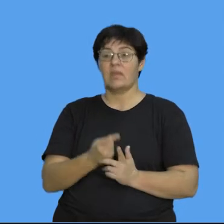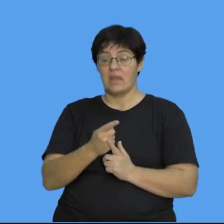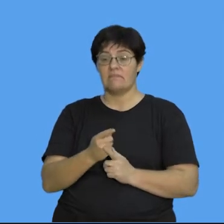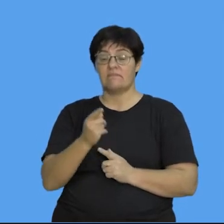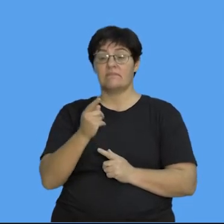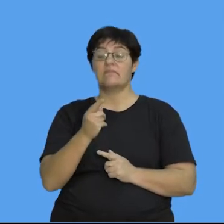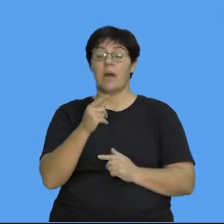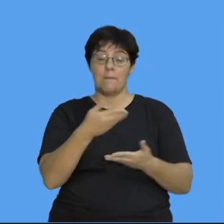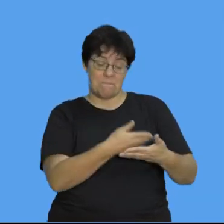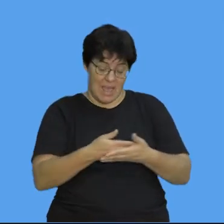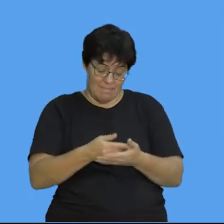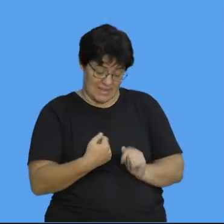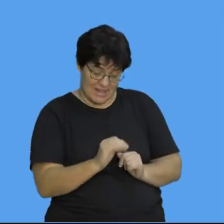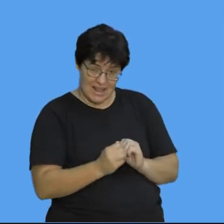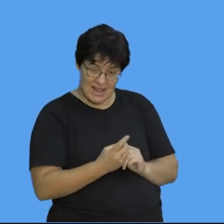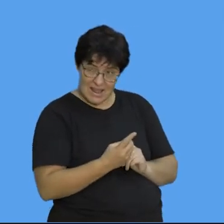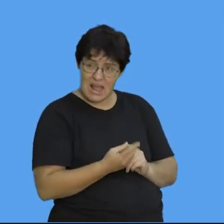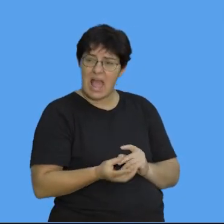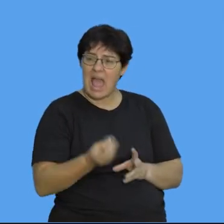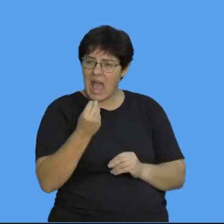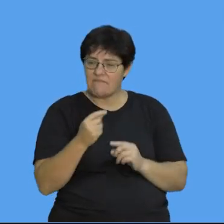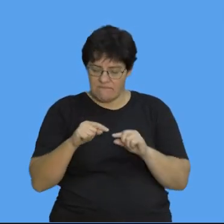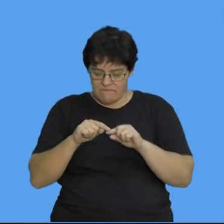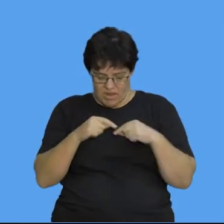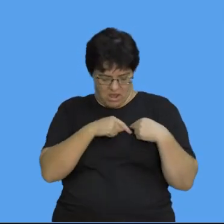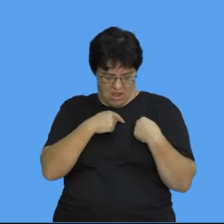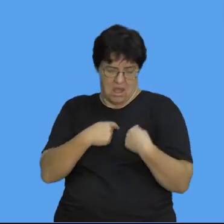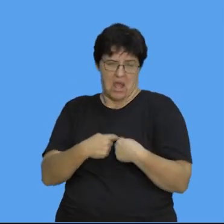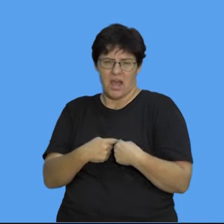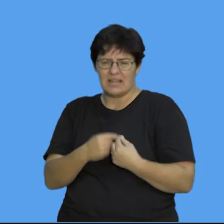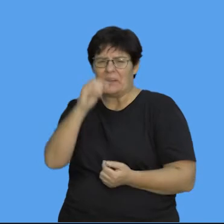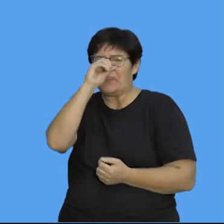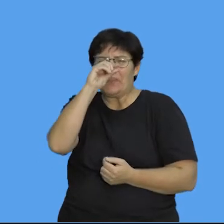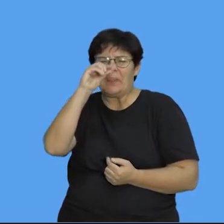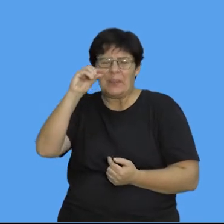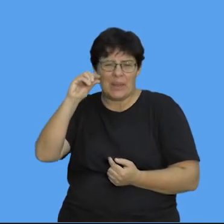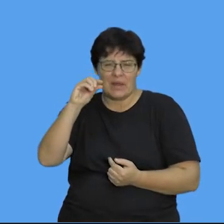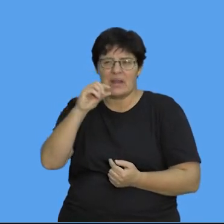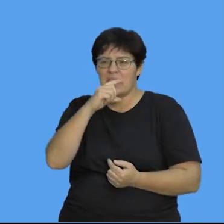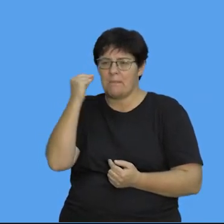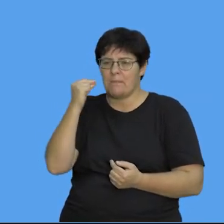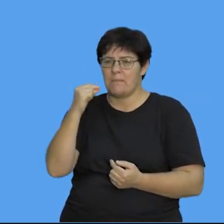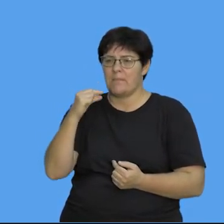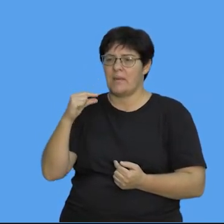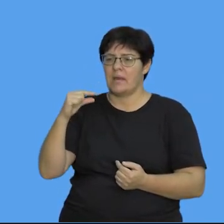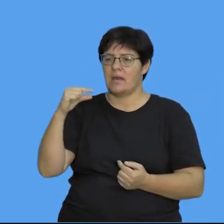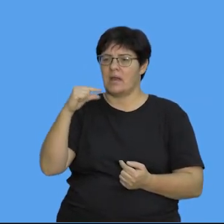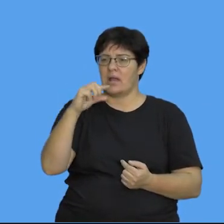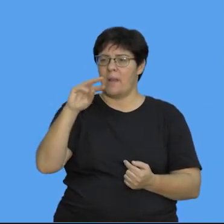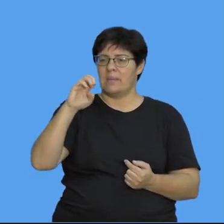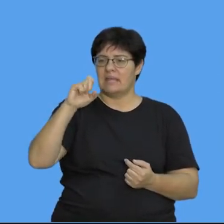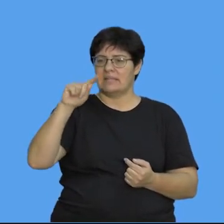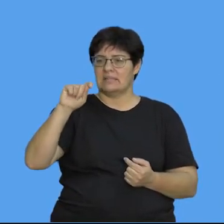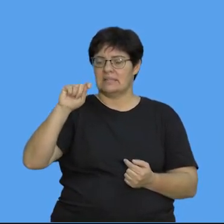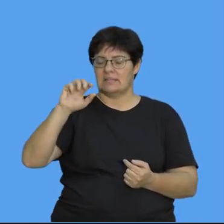disappears. When a fern is a baby, it consists of this little heart. It's tiny. It's called